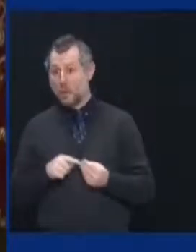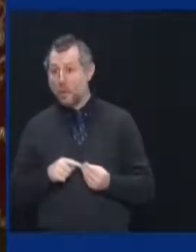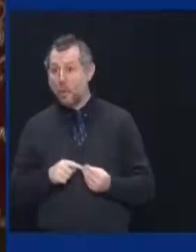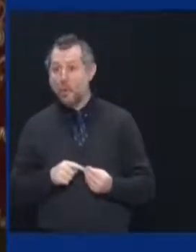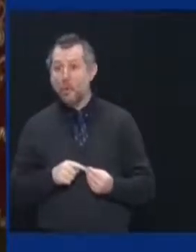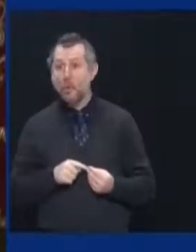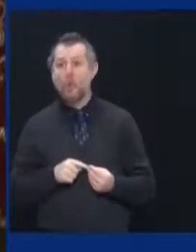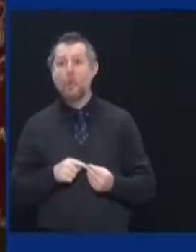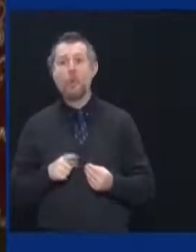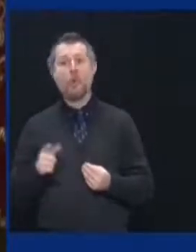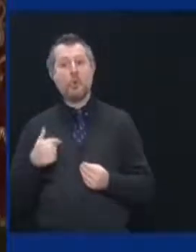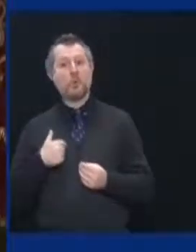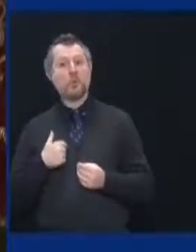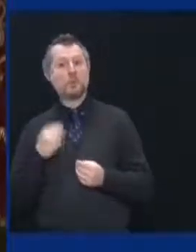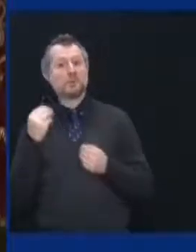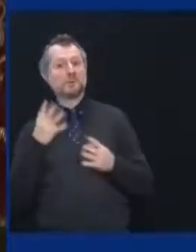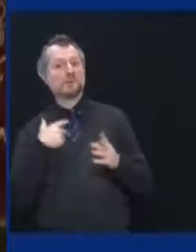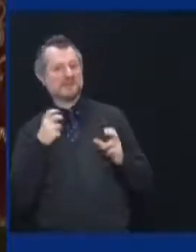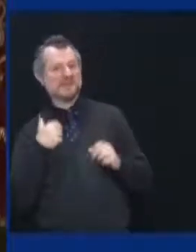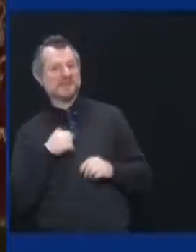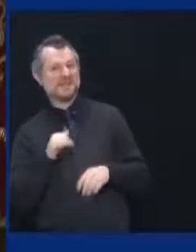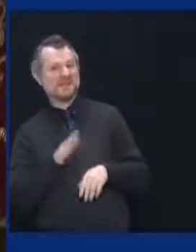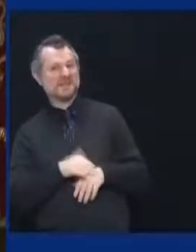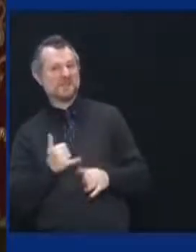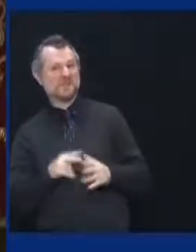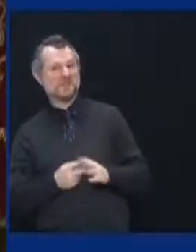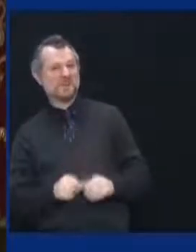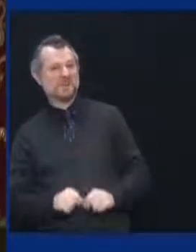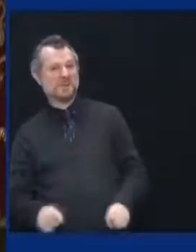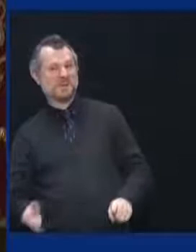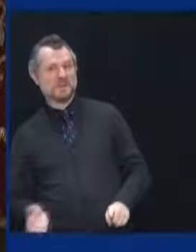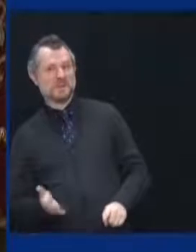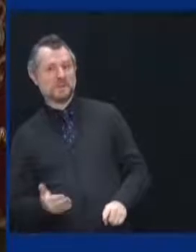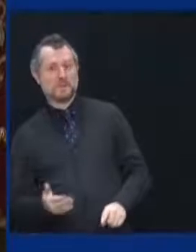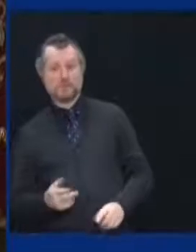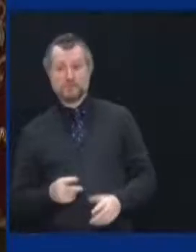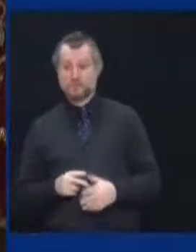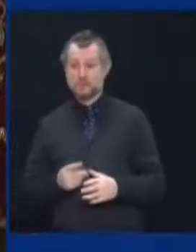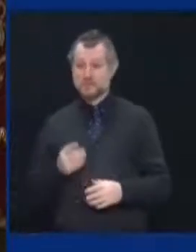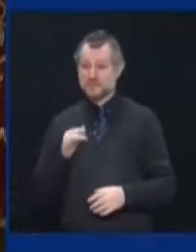intent behind how it got out. However, as the governor said, there's 7 million